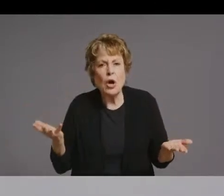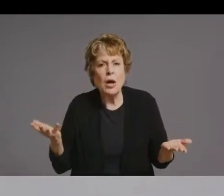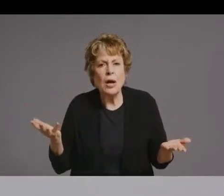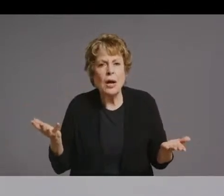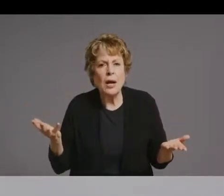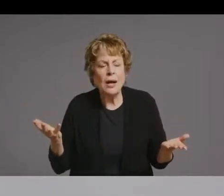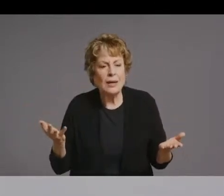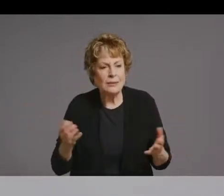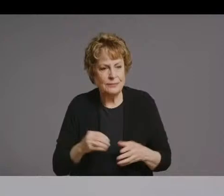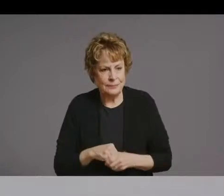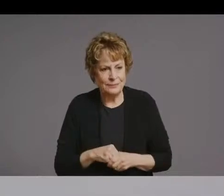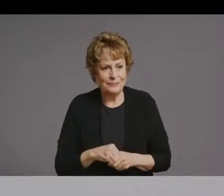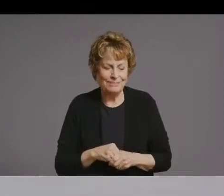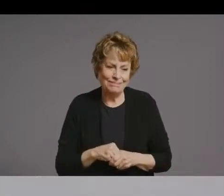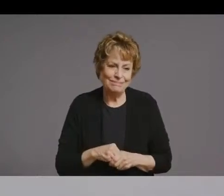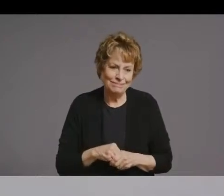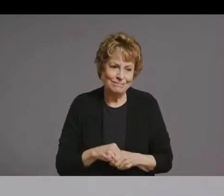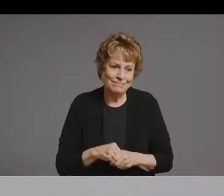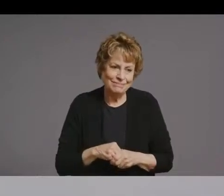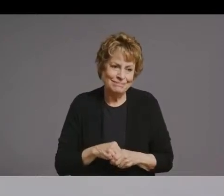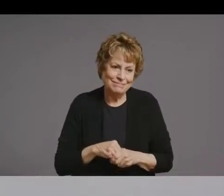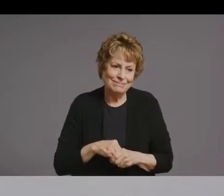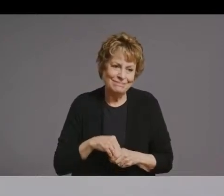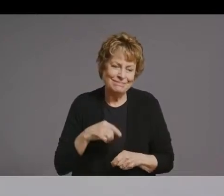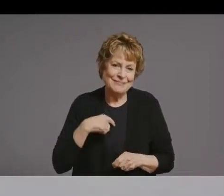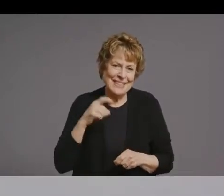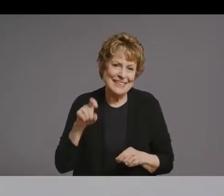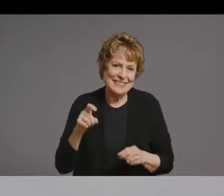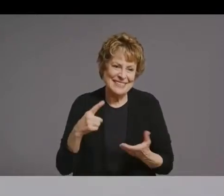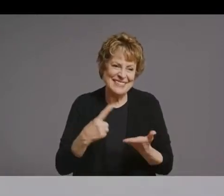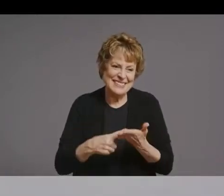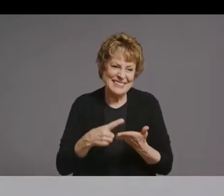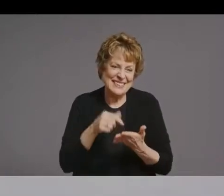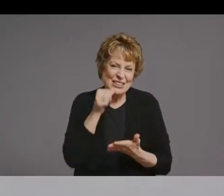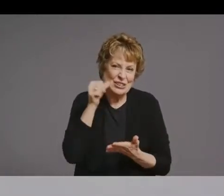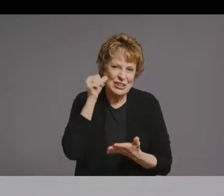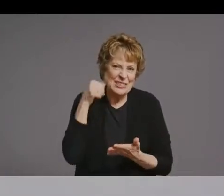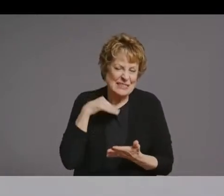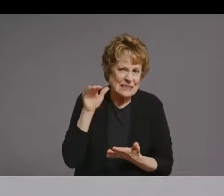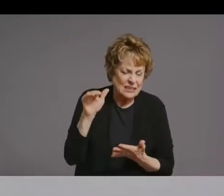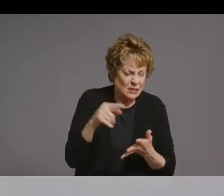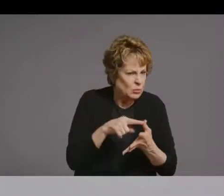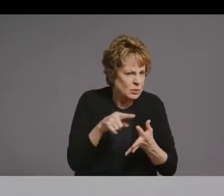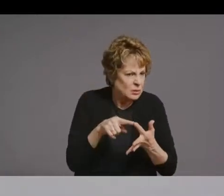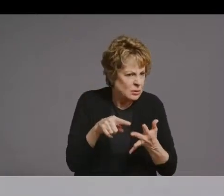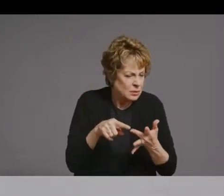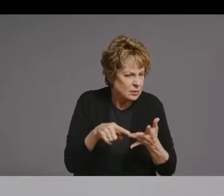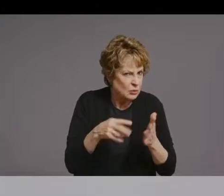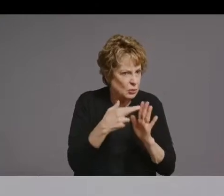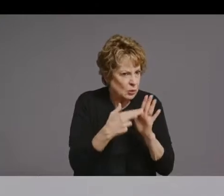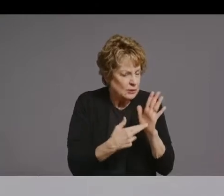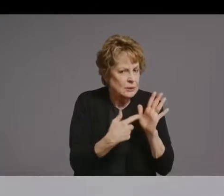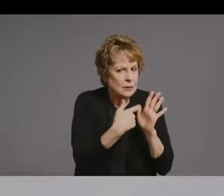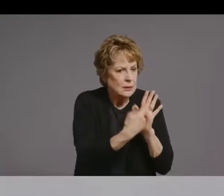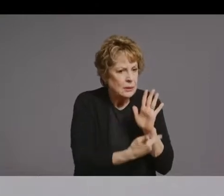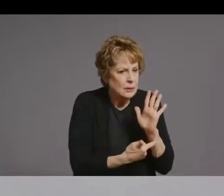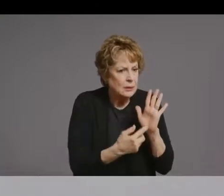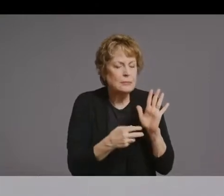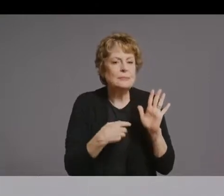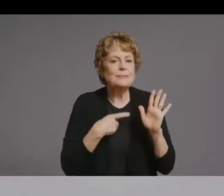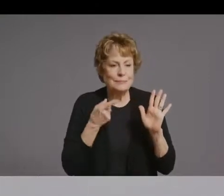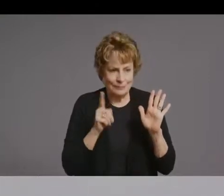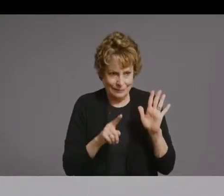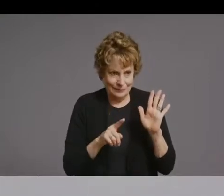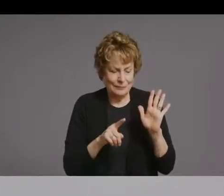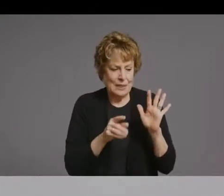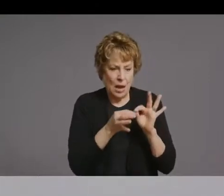talk through all of the conditions yesterday, and we're able to come to agreements on language for the